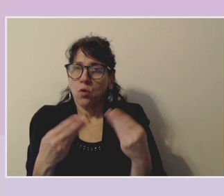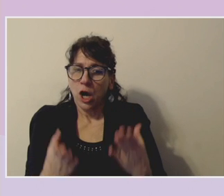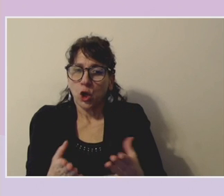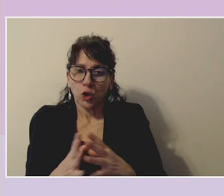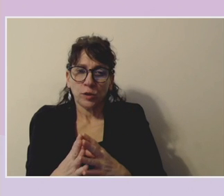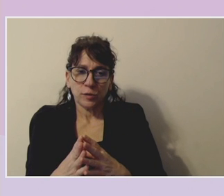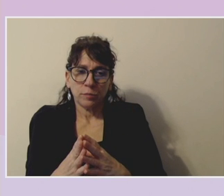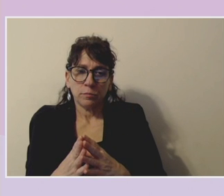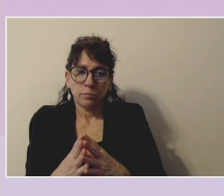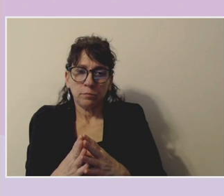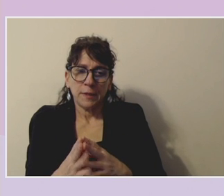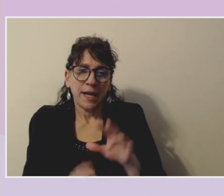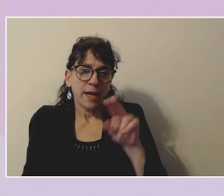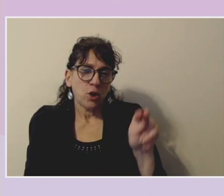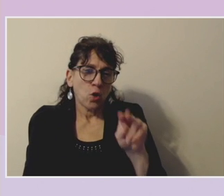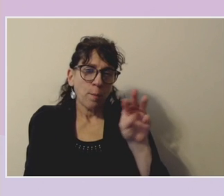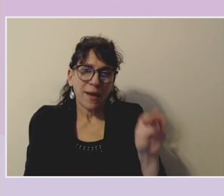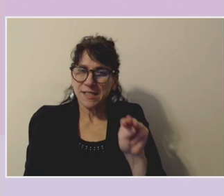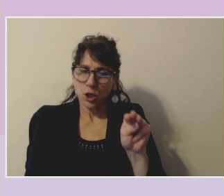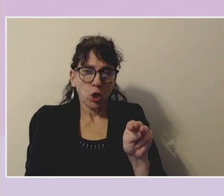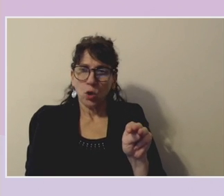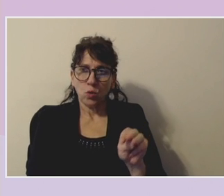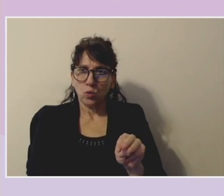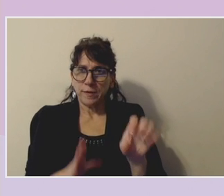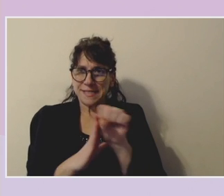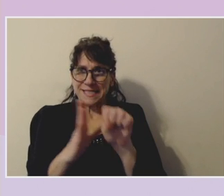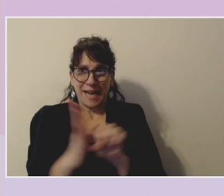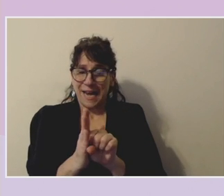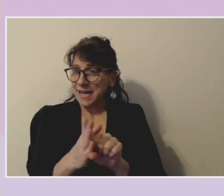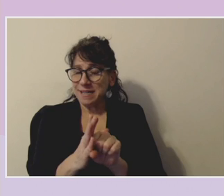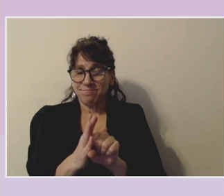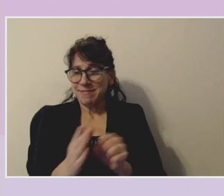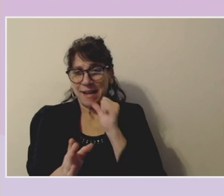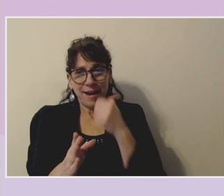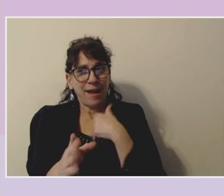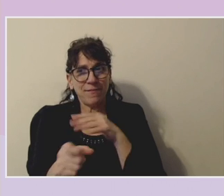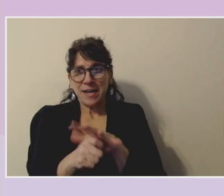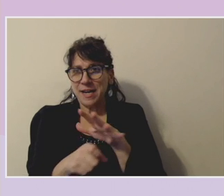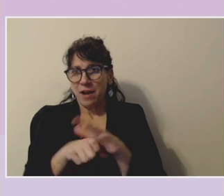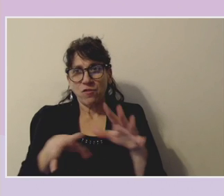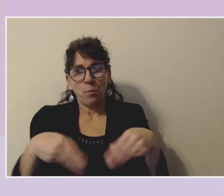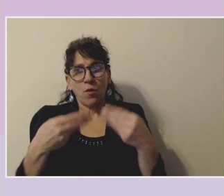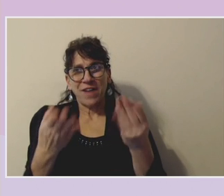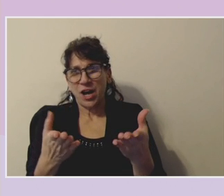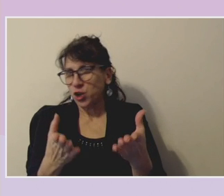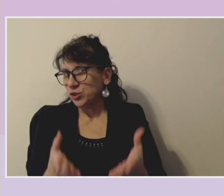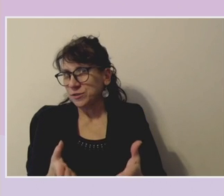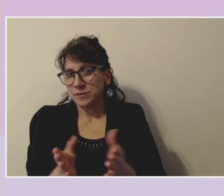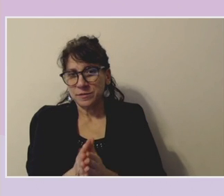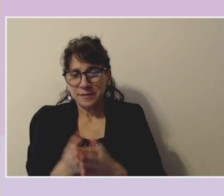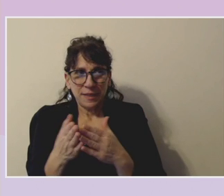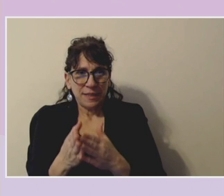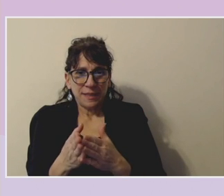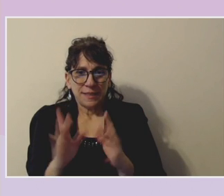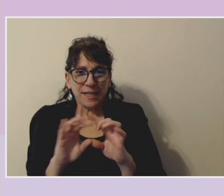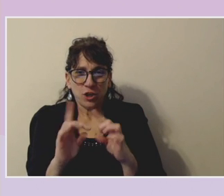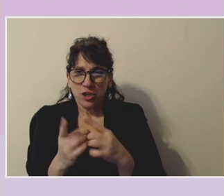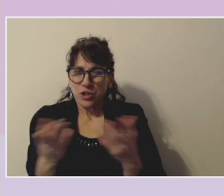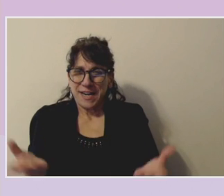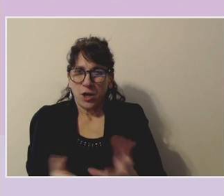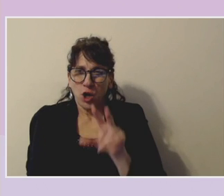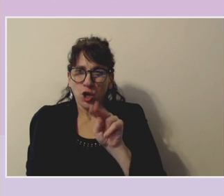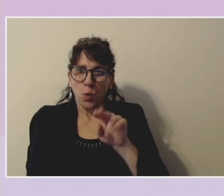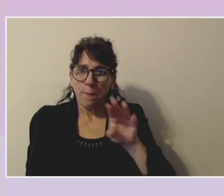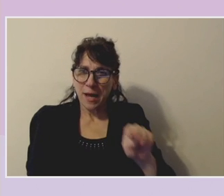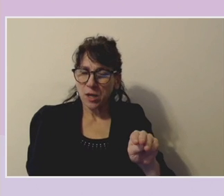in itself, does not have enough providers. Our school districts here in New Mexico, we need